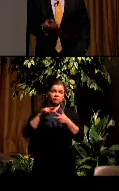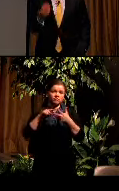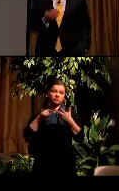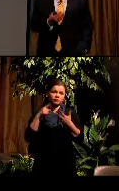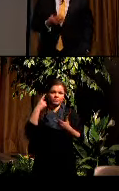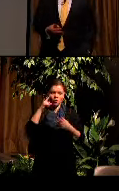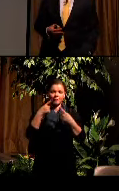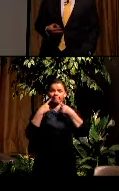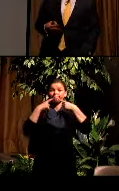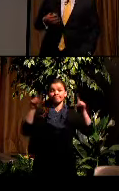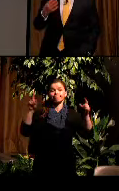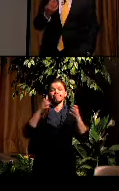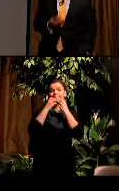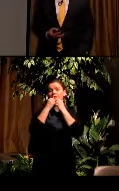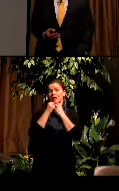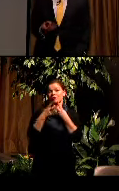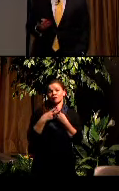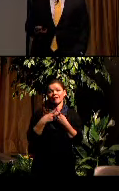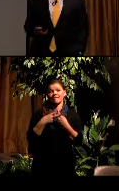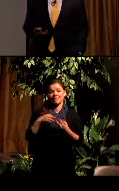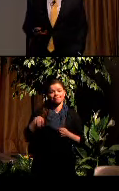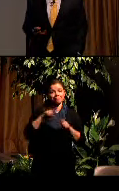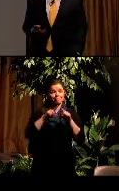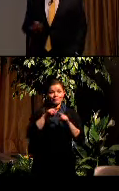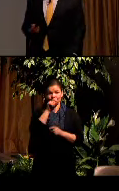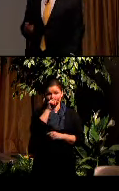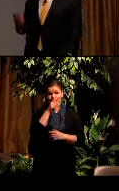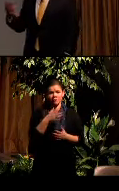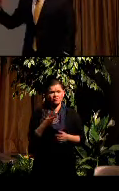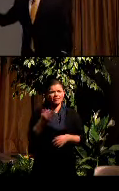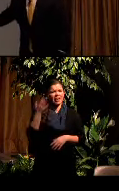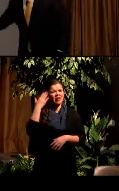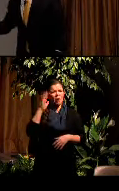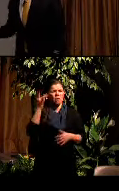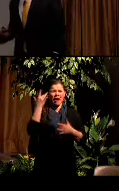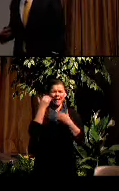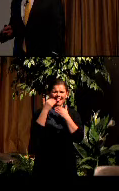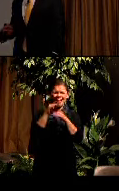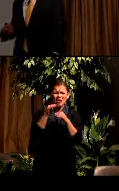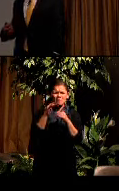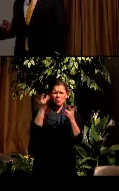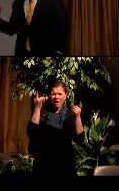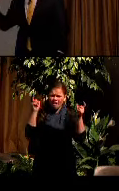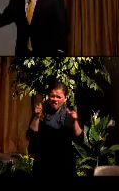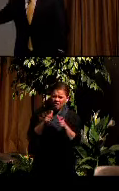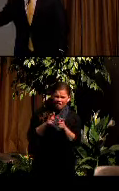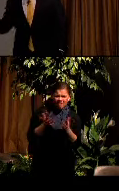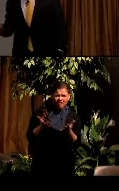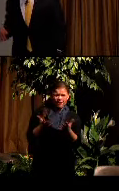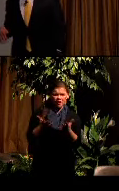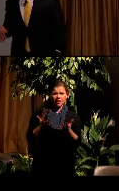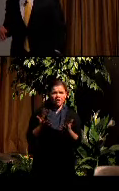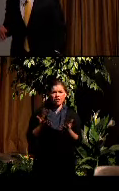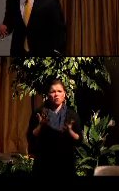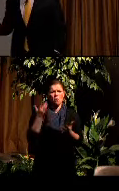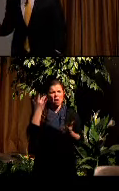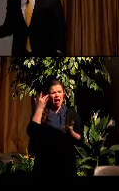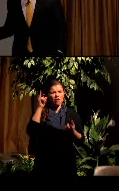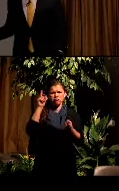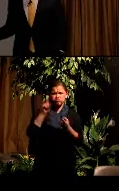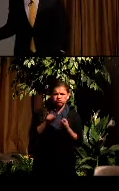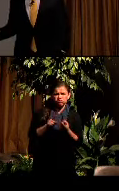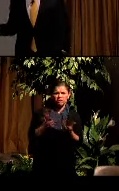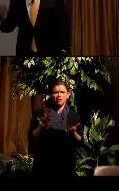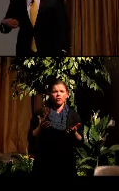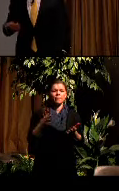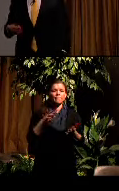conservation. If you don't know what's limiting a population, if you don't know where these populations are and why they're declining, you can't